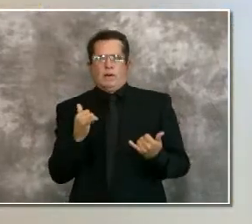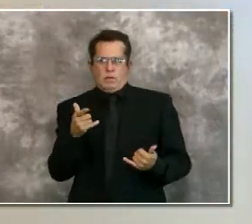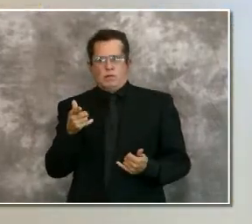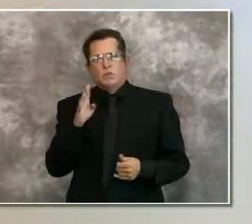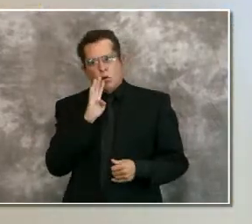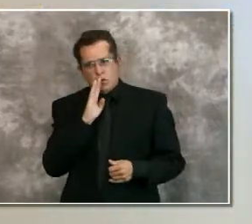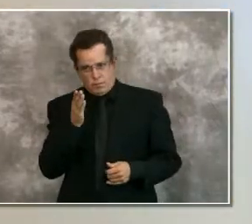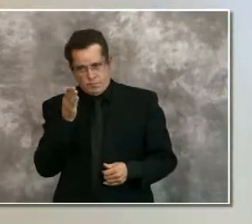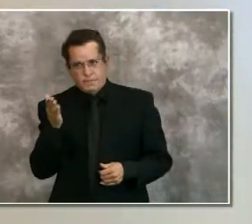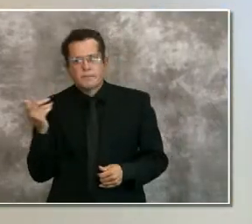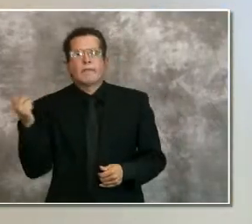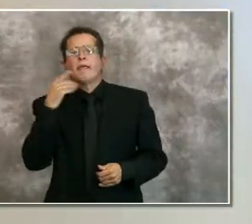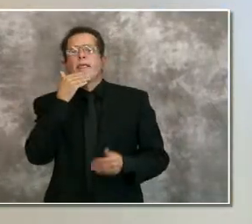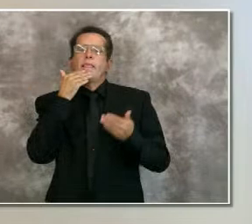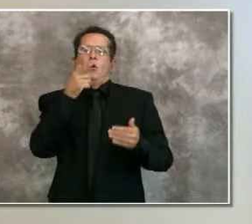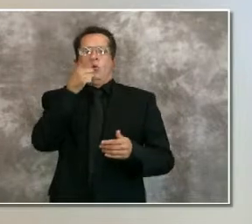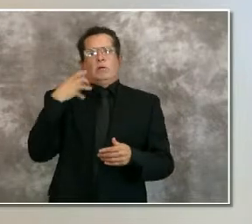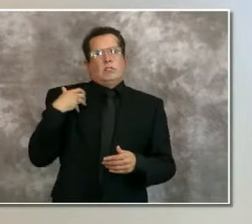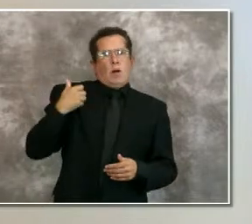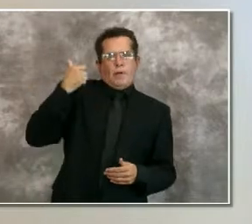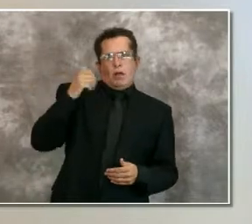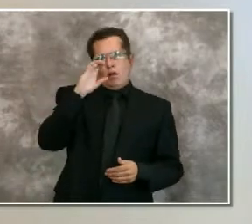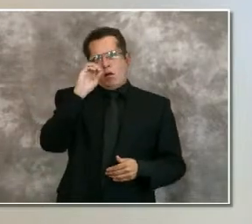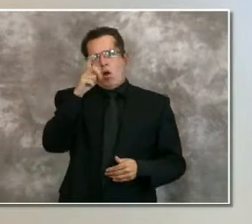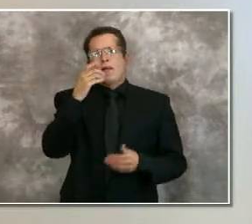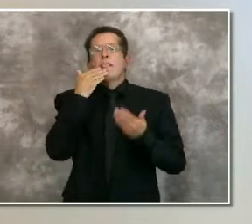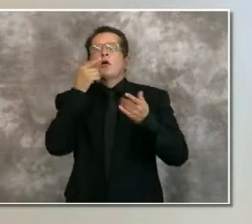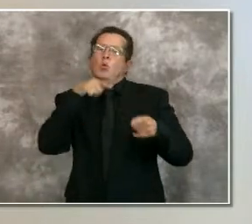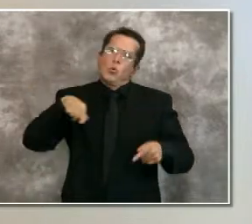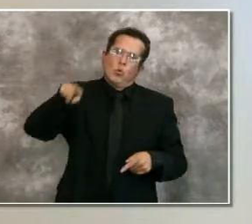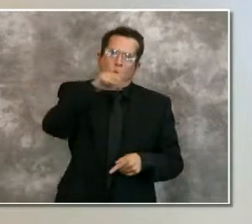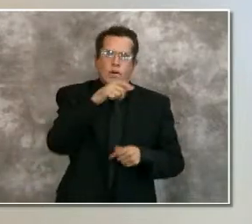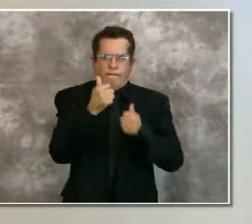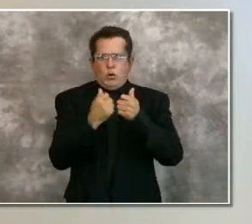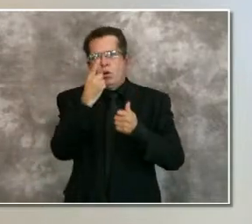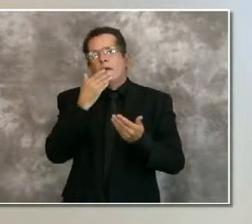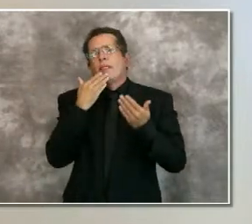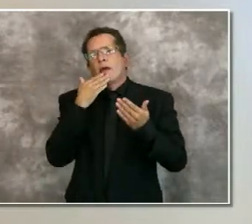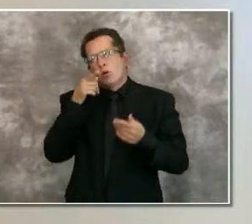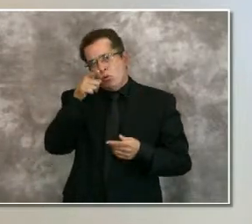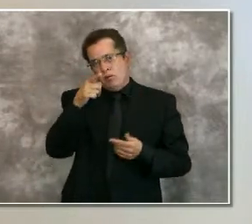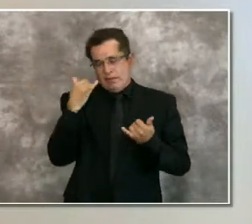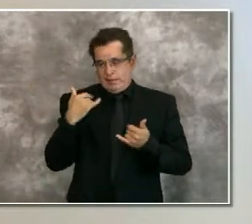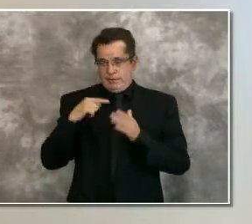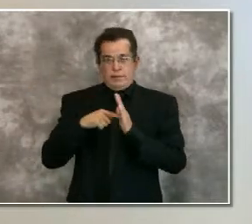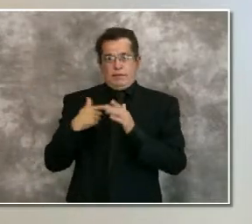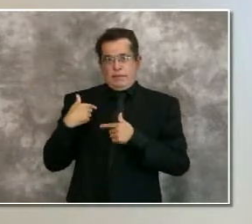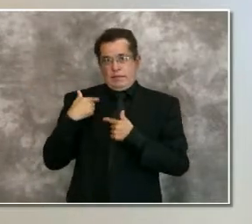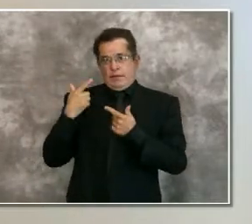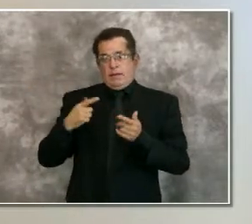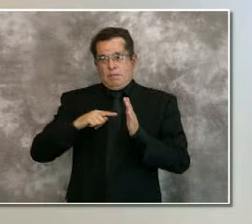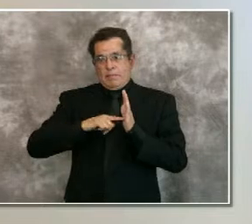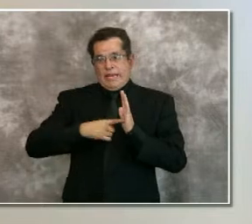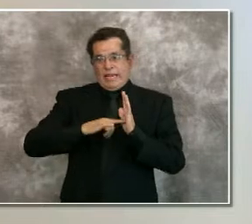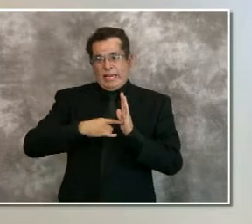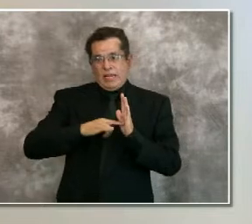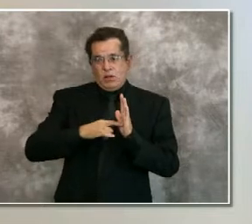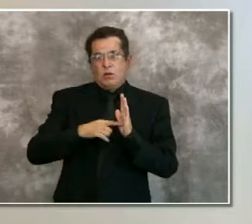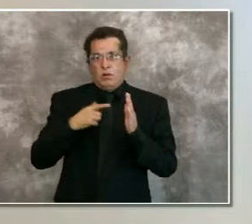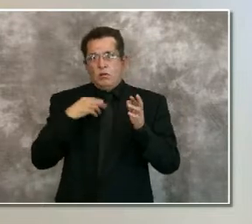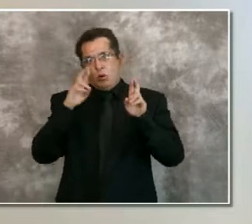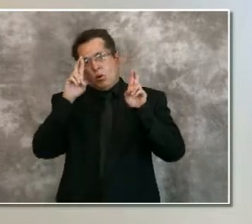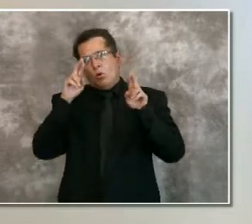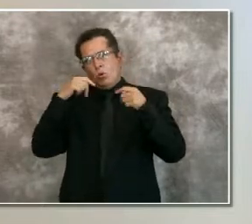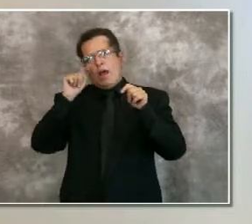Thank you, Chairman Cox, and thank you to everyone. You know, from the beginning of our coronavirus response, the aim was to flatten the